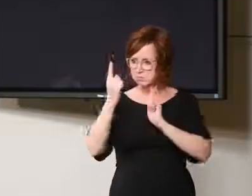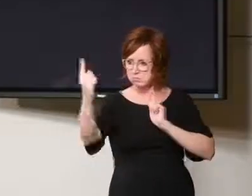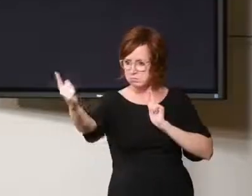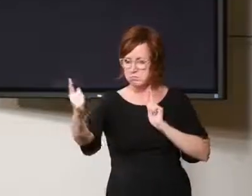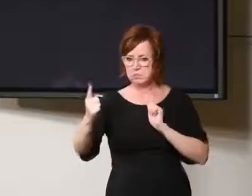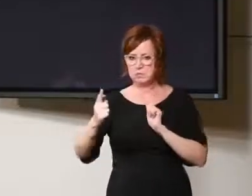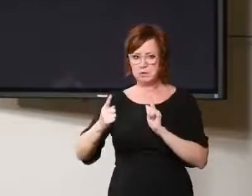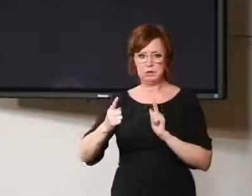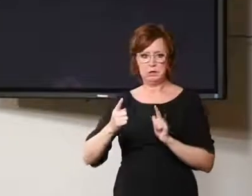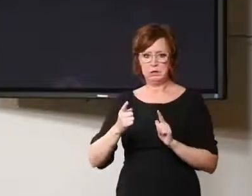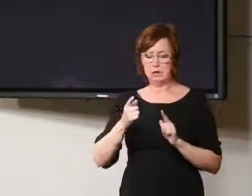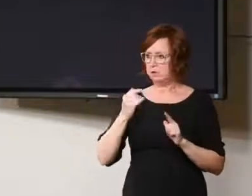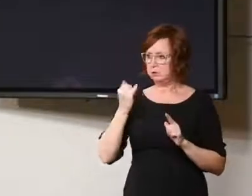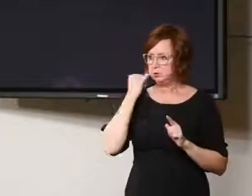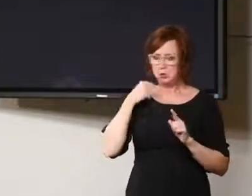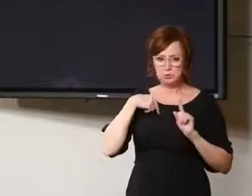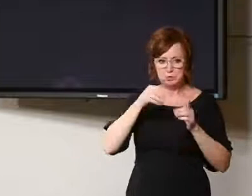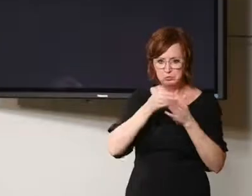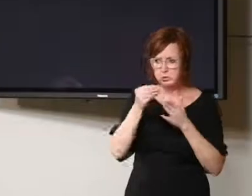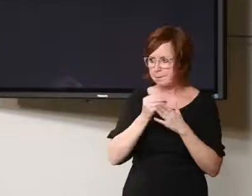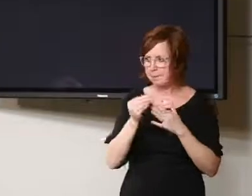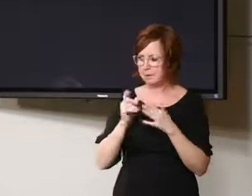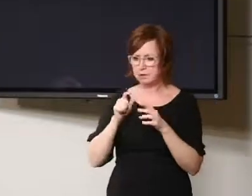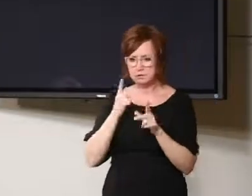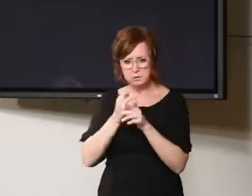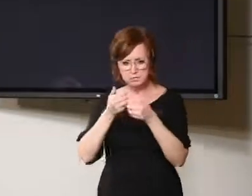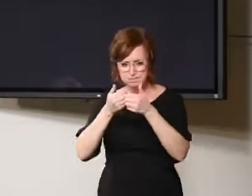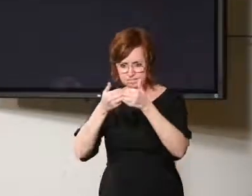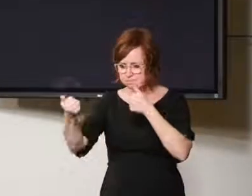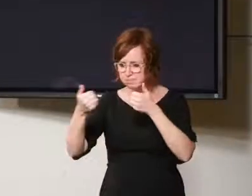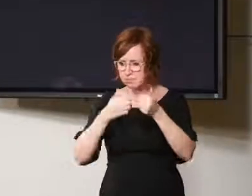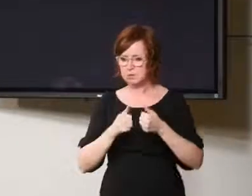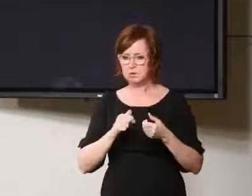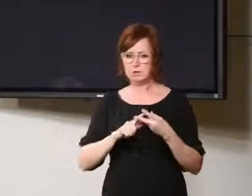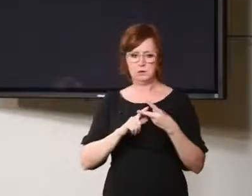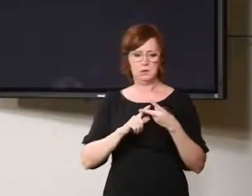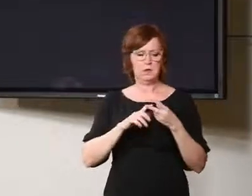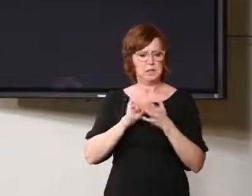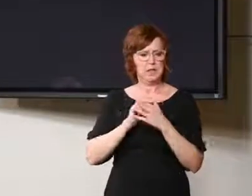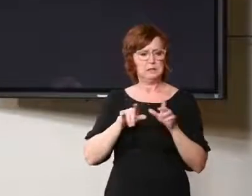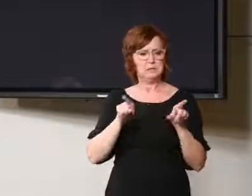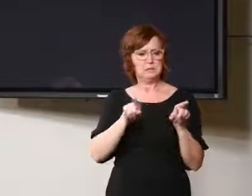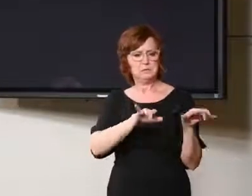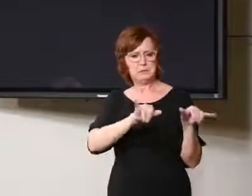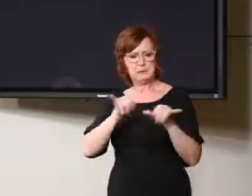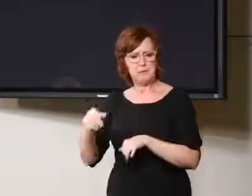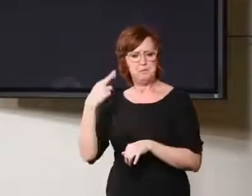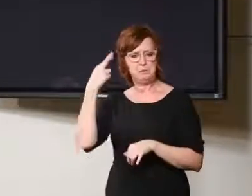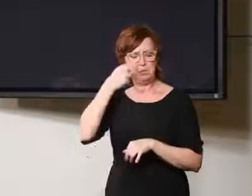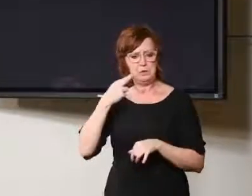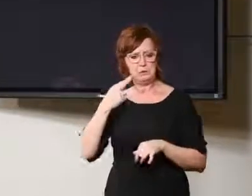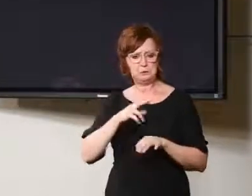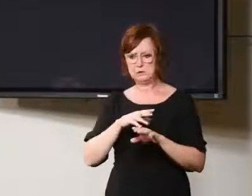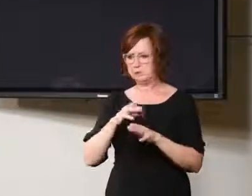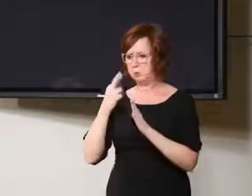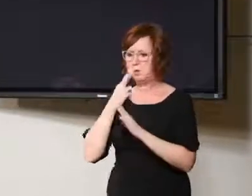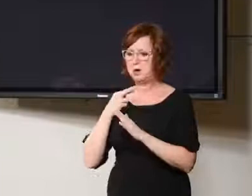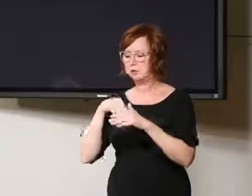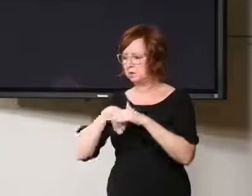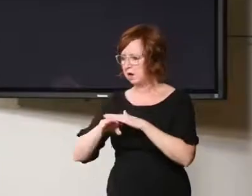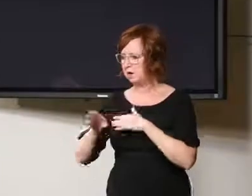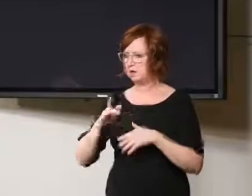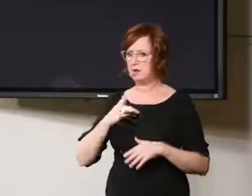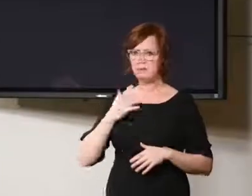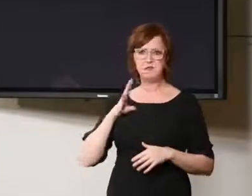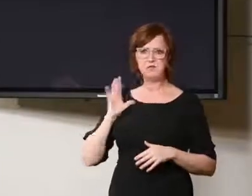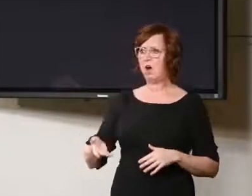not being able to go to a restaurant, not being able to get your hair cut. those are exactly the reasons, because even if you feel well